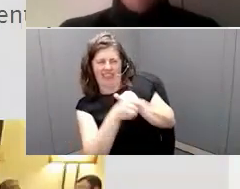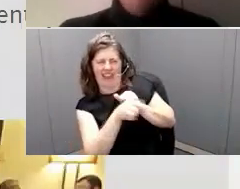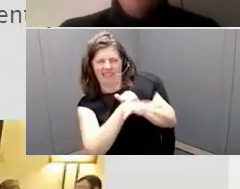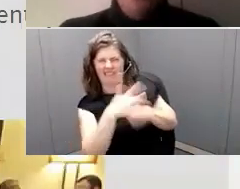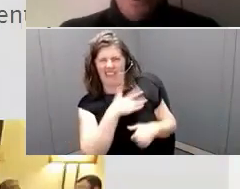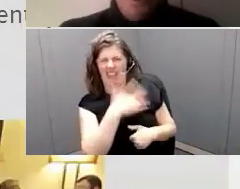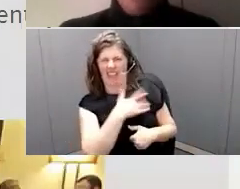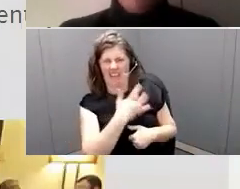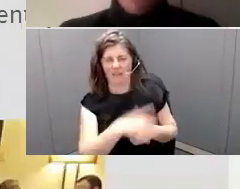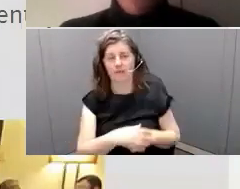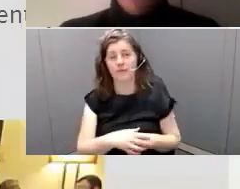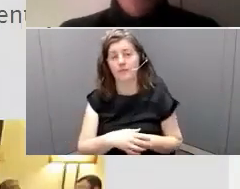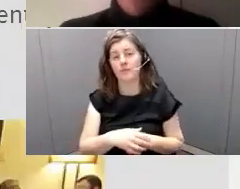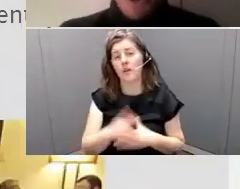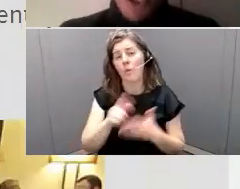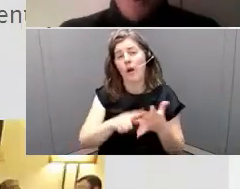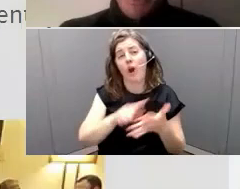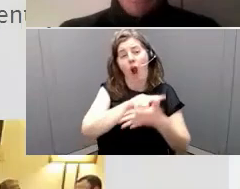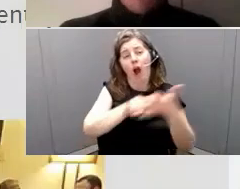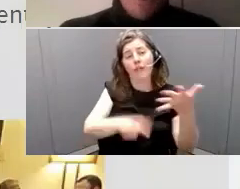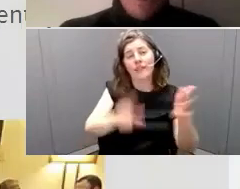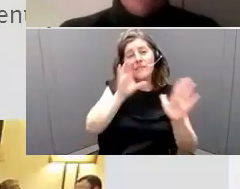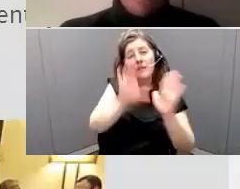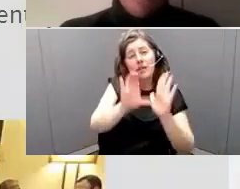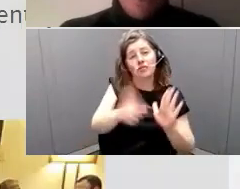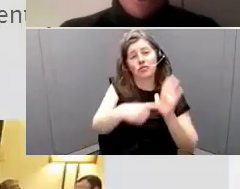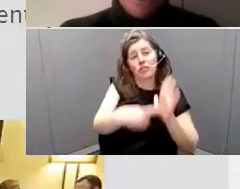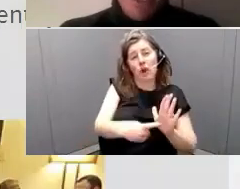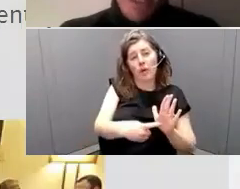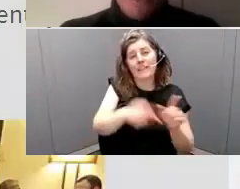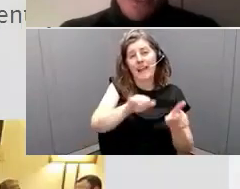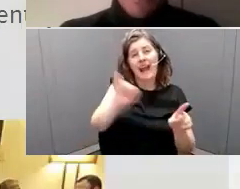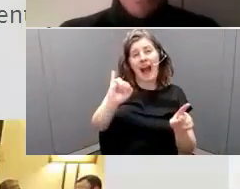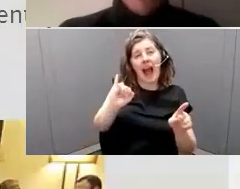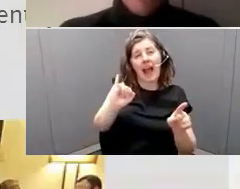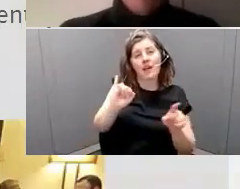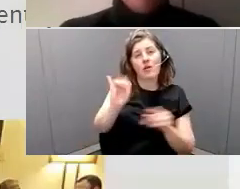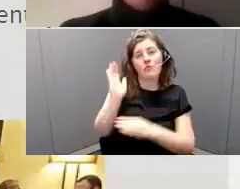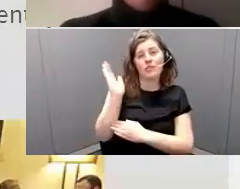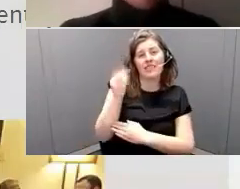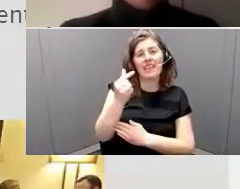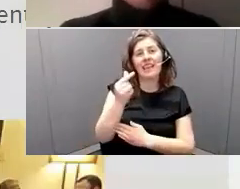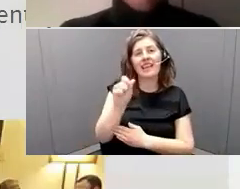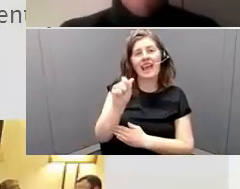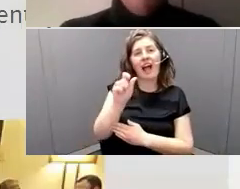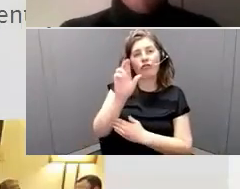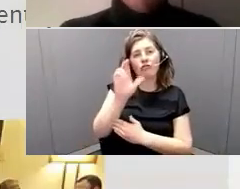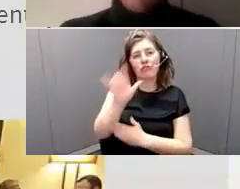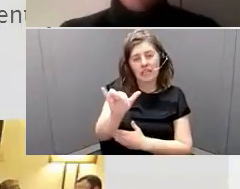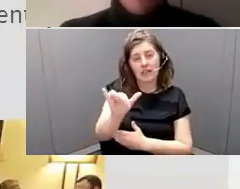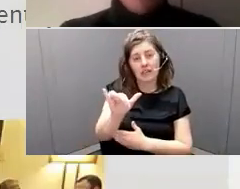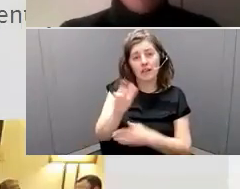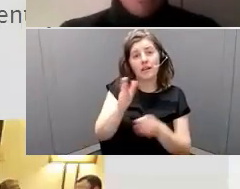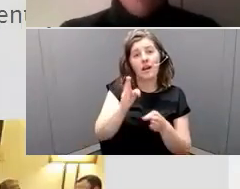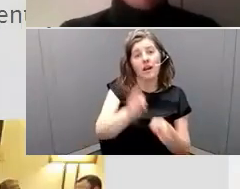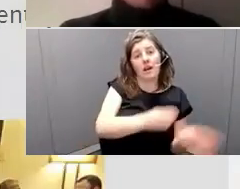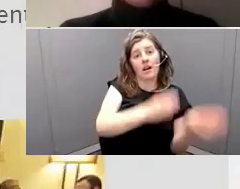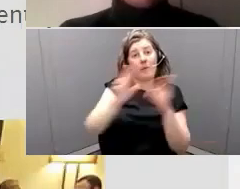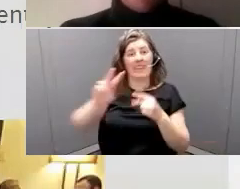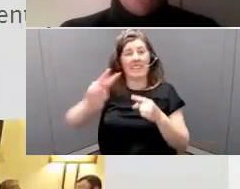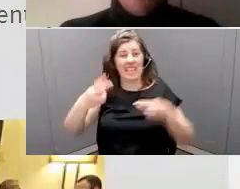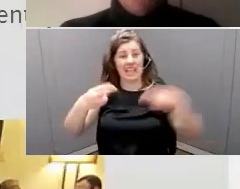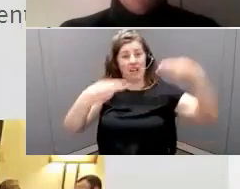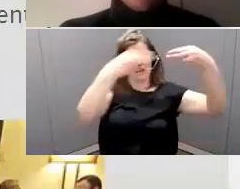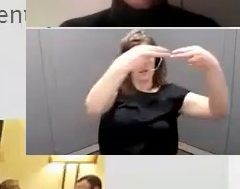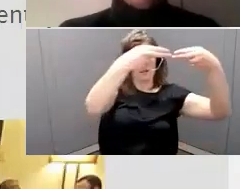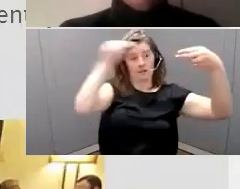said, what all of these screens are showing is the iPresentation gallery. Now, I'm going to move over to my second tab to